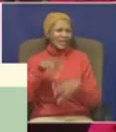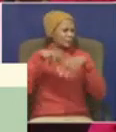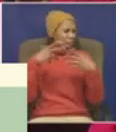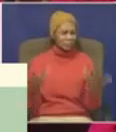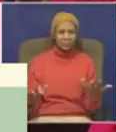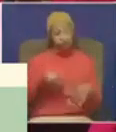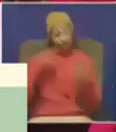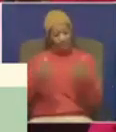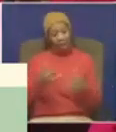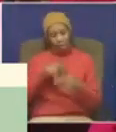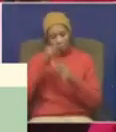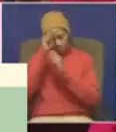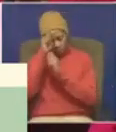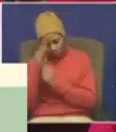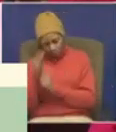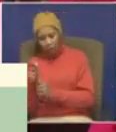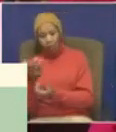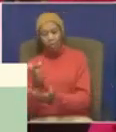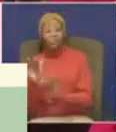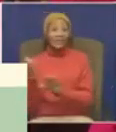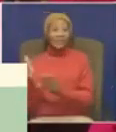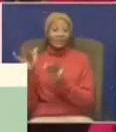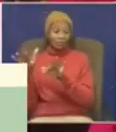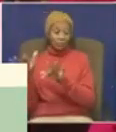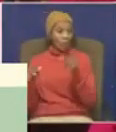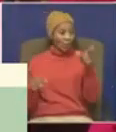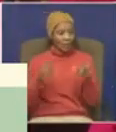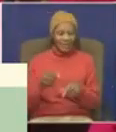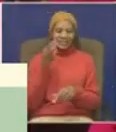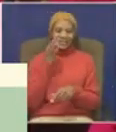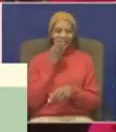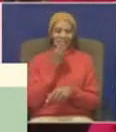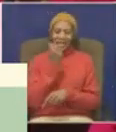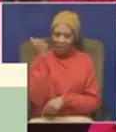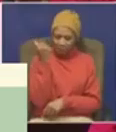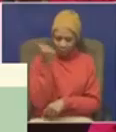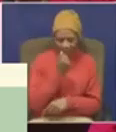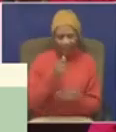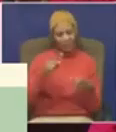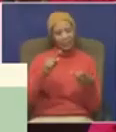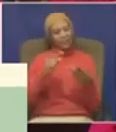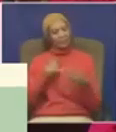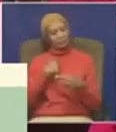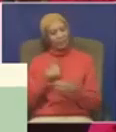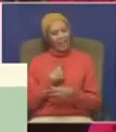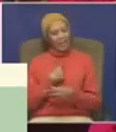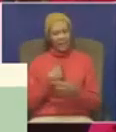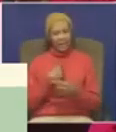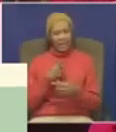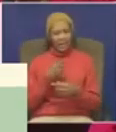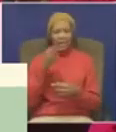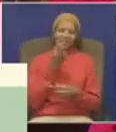honor, I think it is a correct thing to say, I'm sorry, I've made a miscalculation, and I said 1